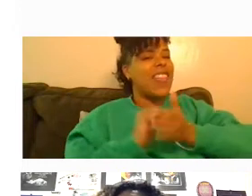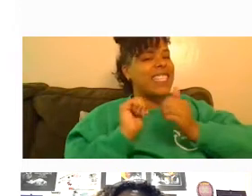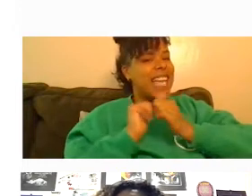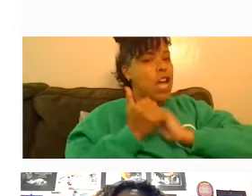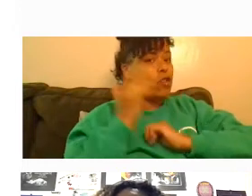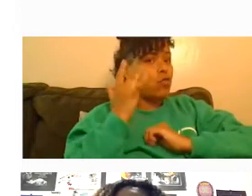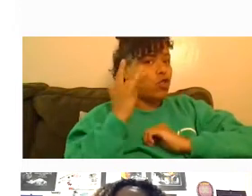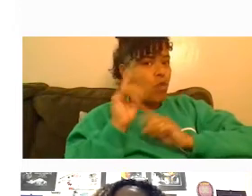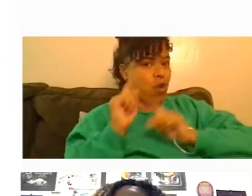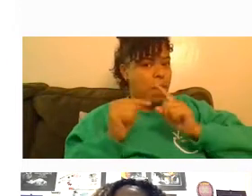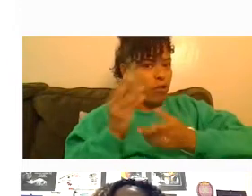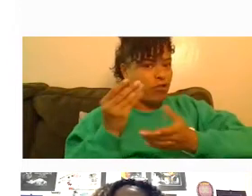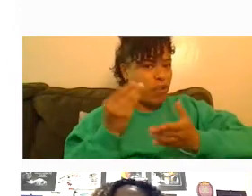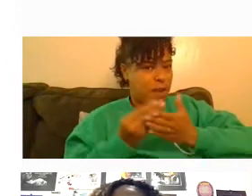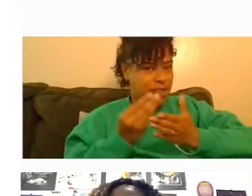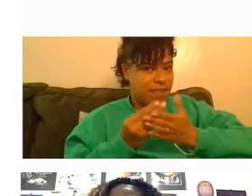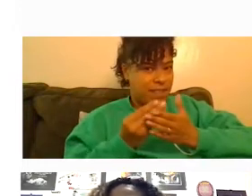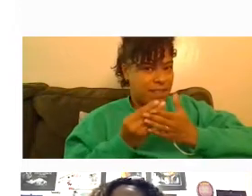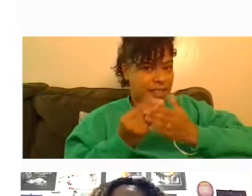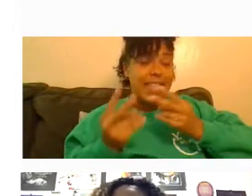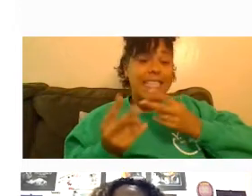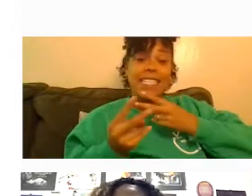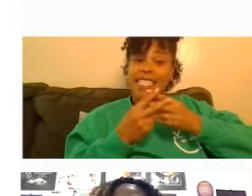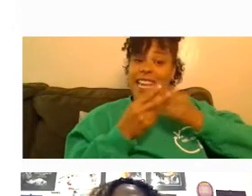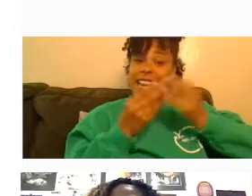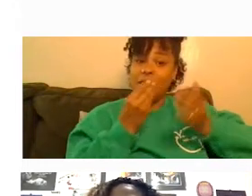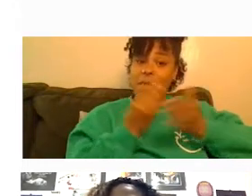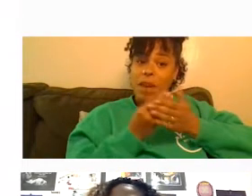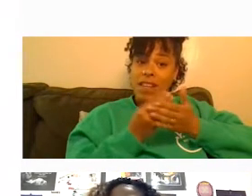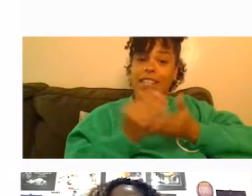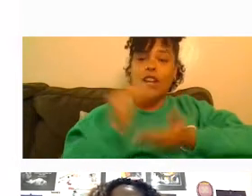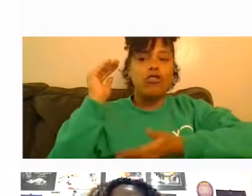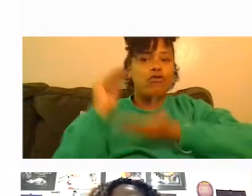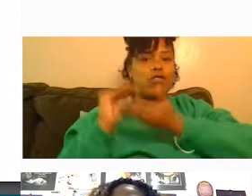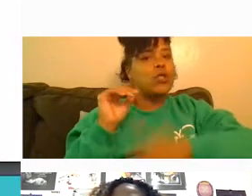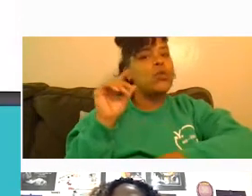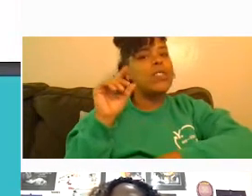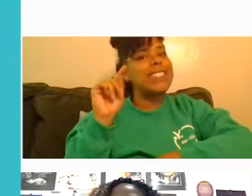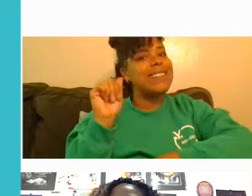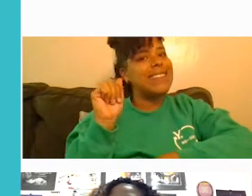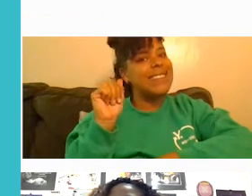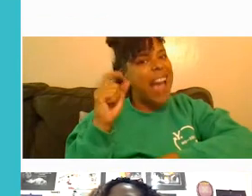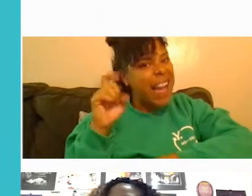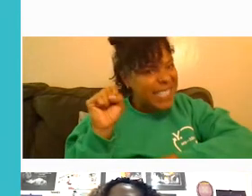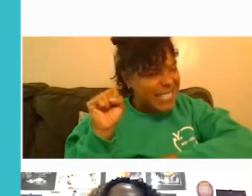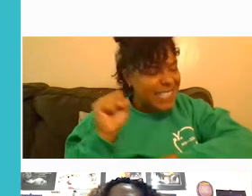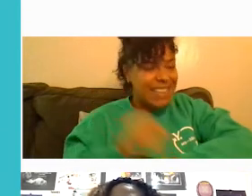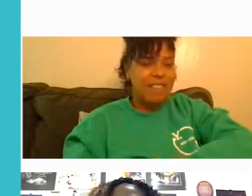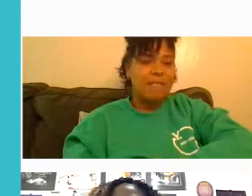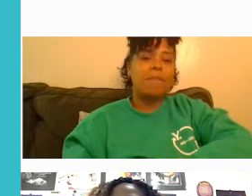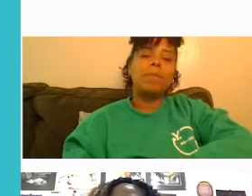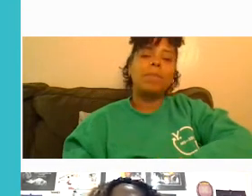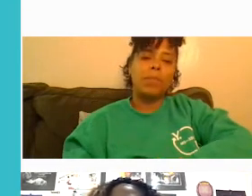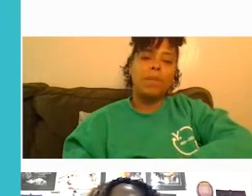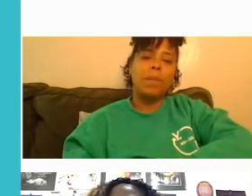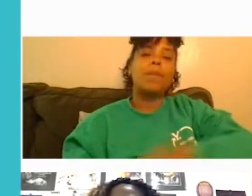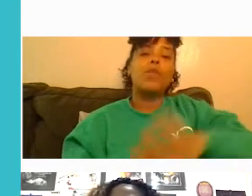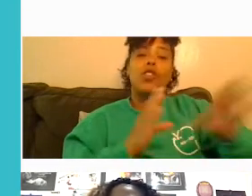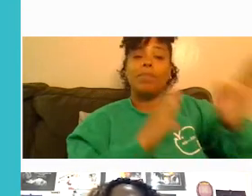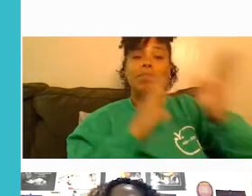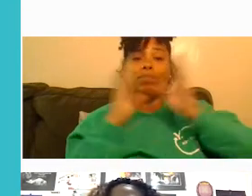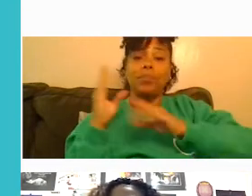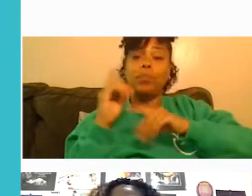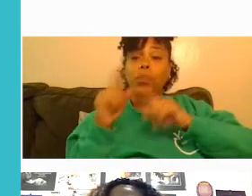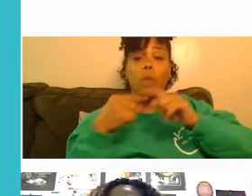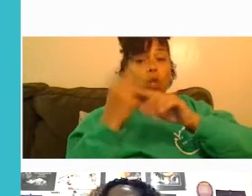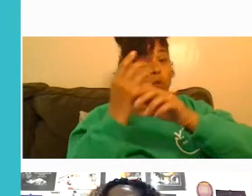about your money. Save money and reduce taxes, and it's a per death benefit. So just moving on, when you get this brochure